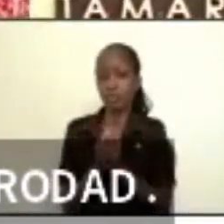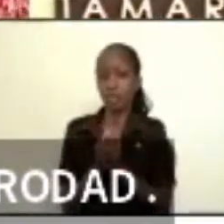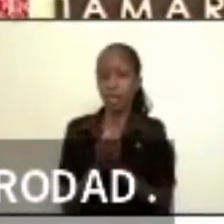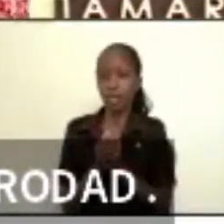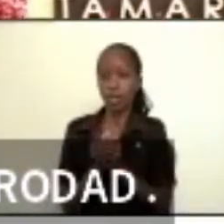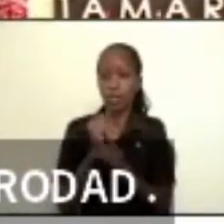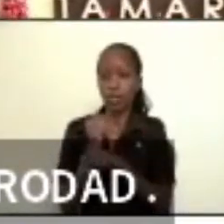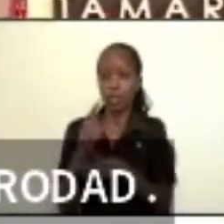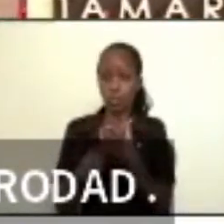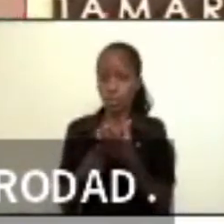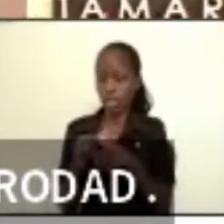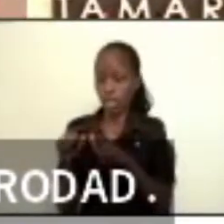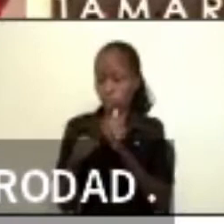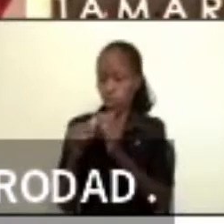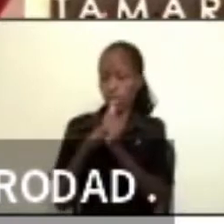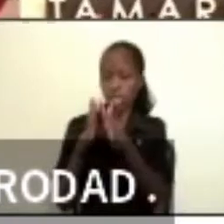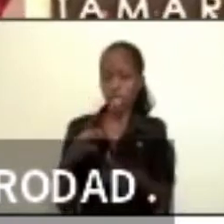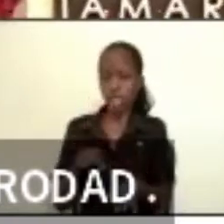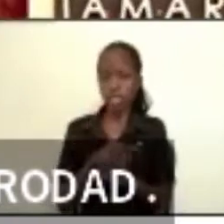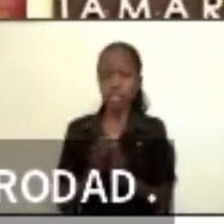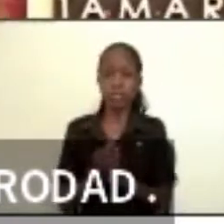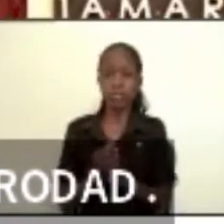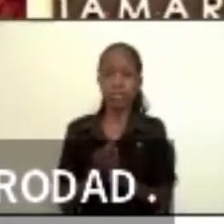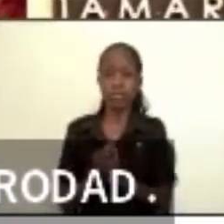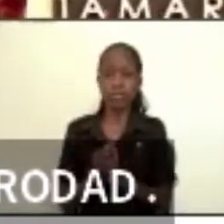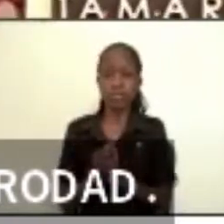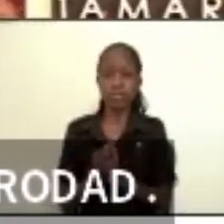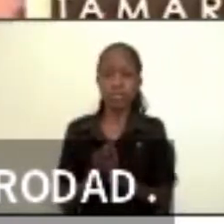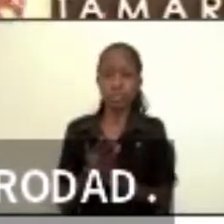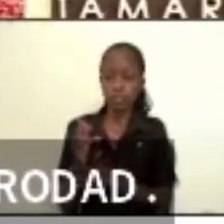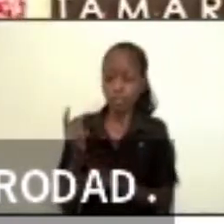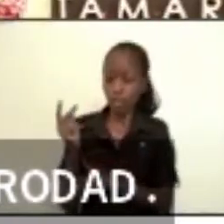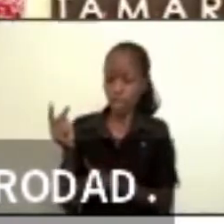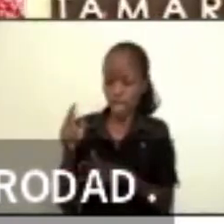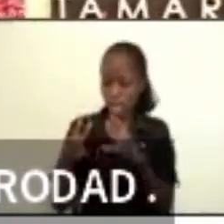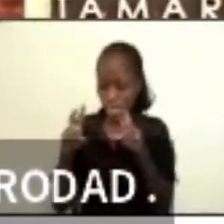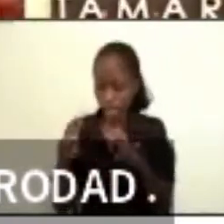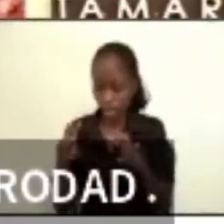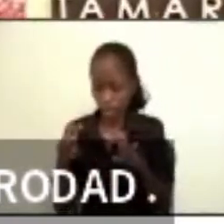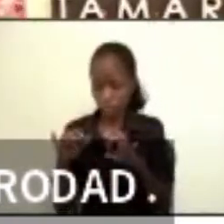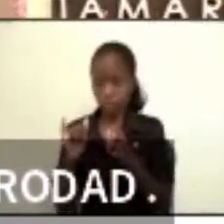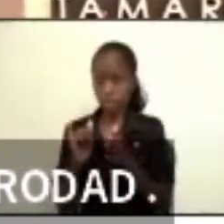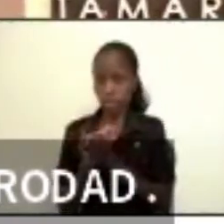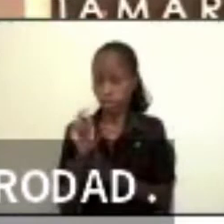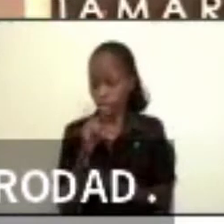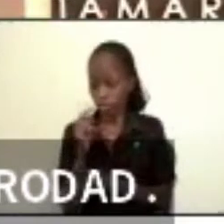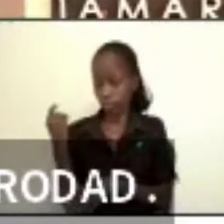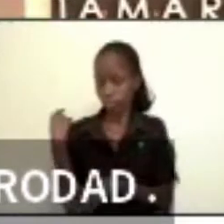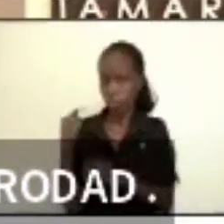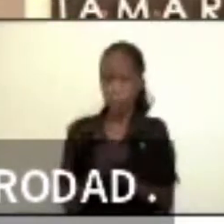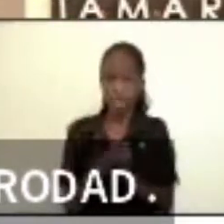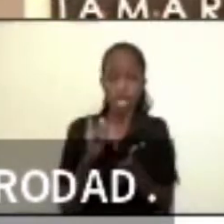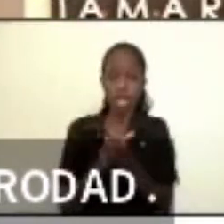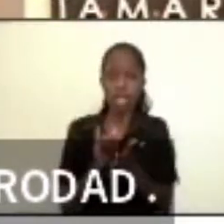I thought about. So I came across this research that was just released that